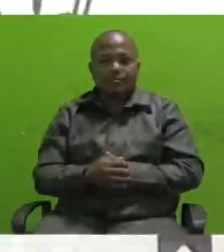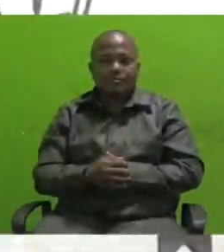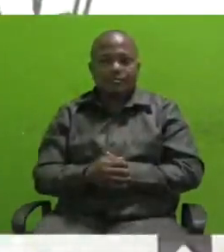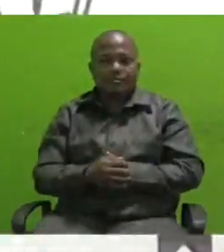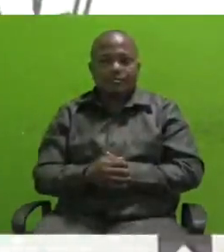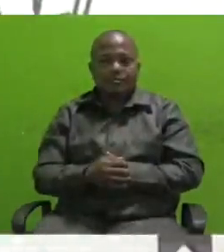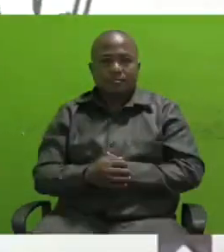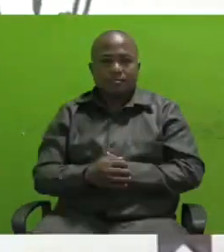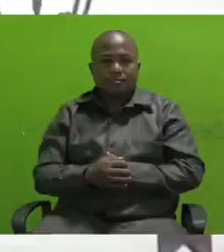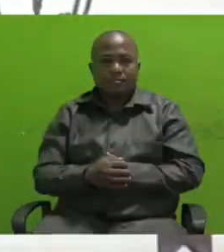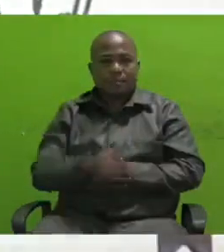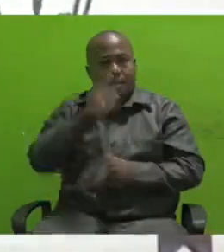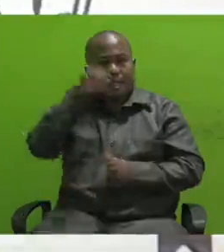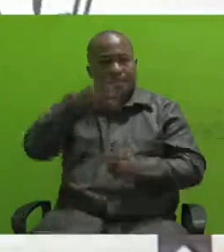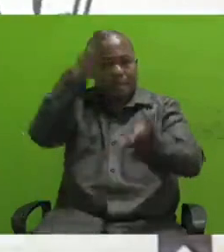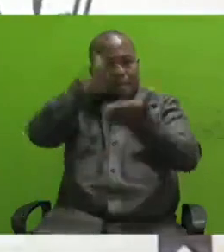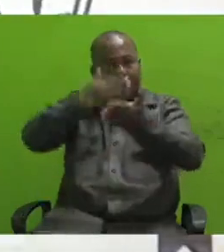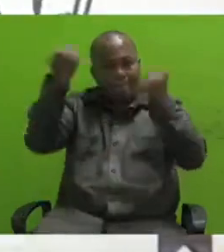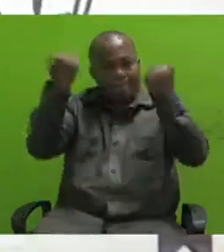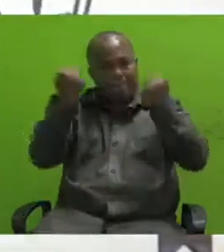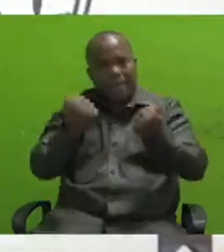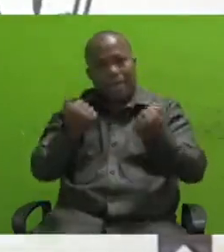a perfect.